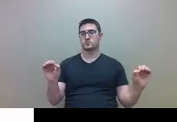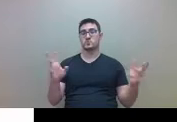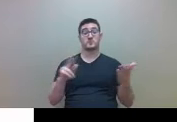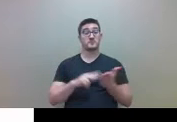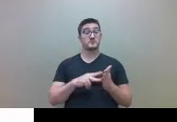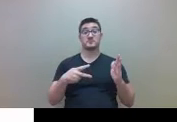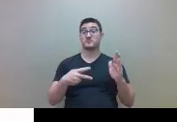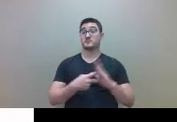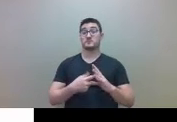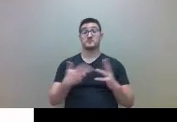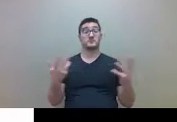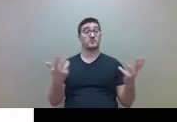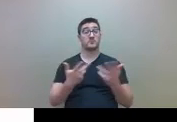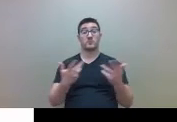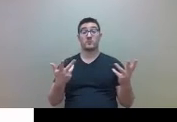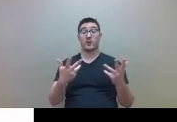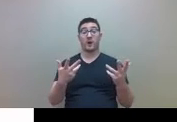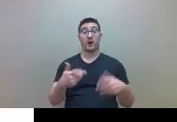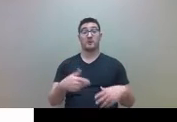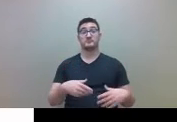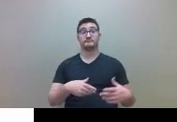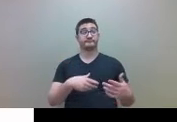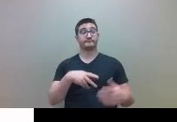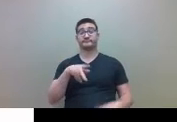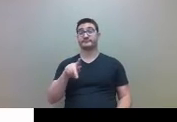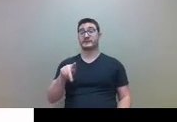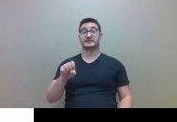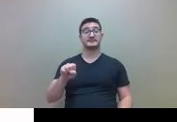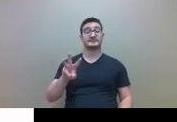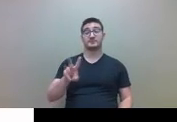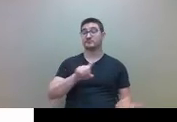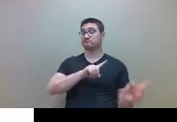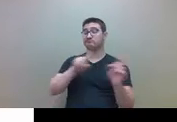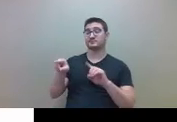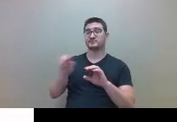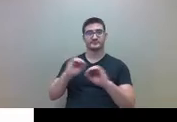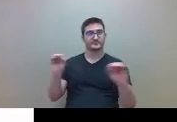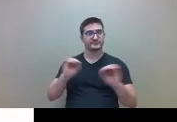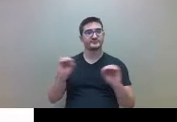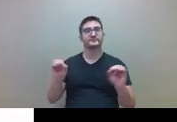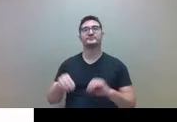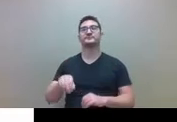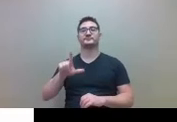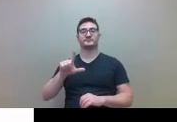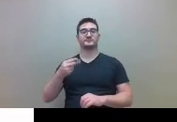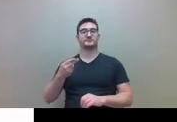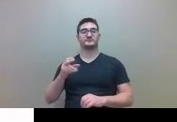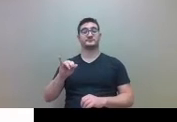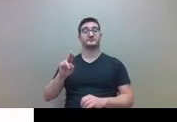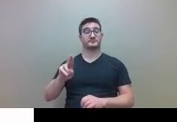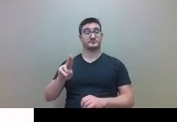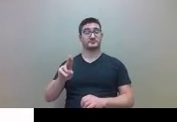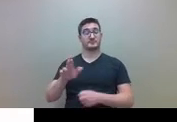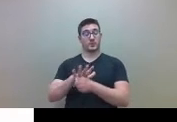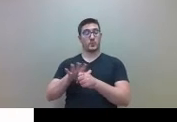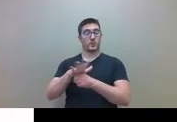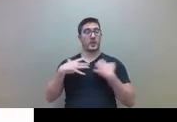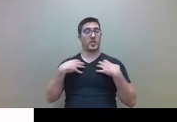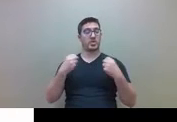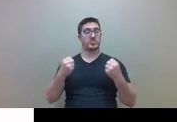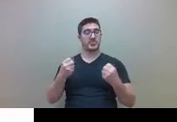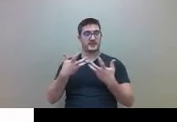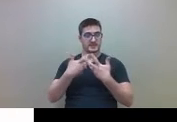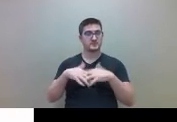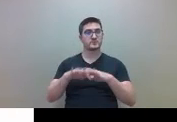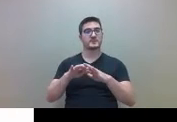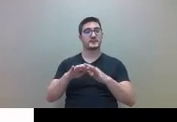enough personal support hours from the local health integrated network. You're just not getting that hands-on